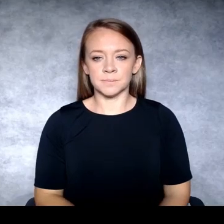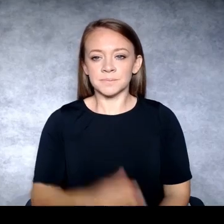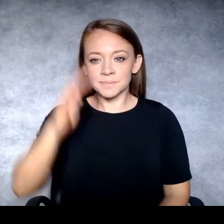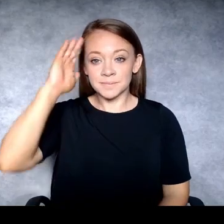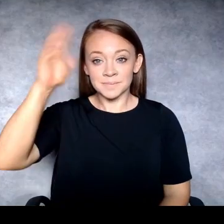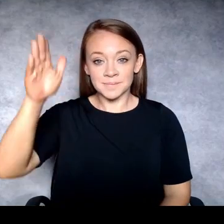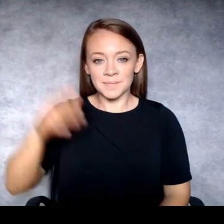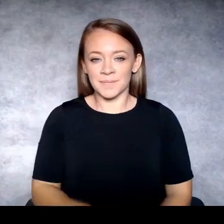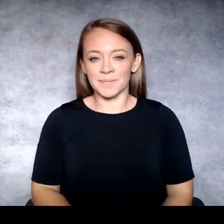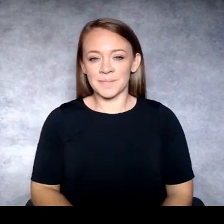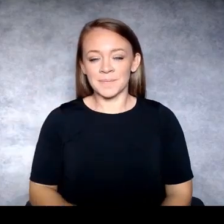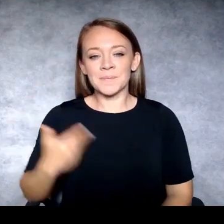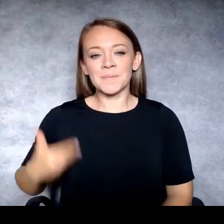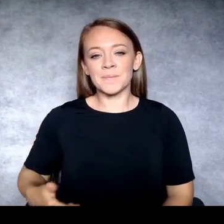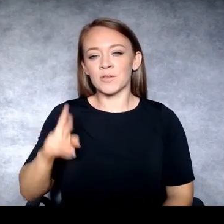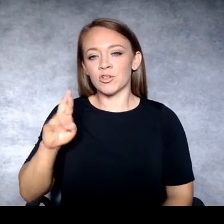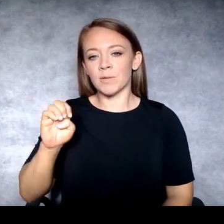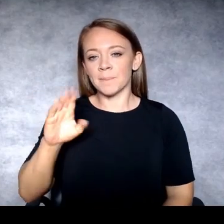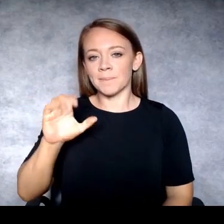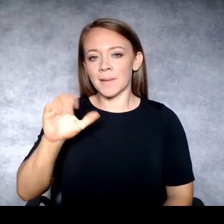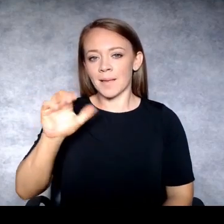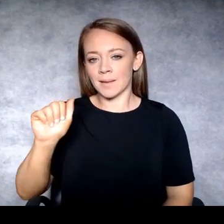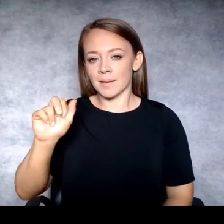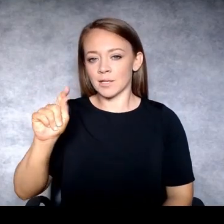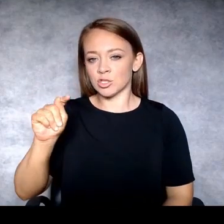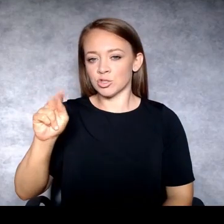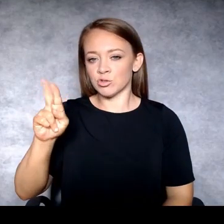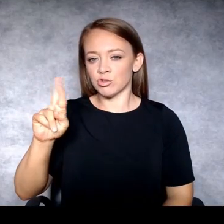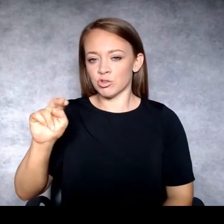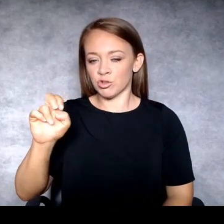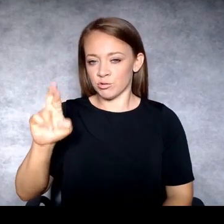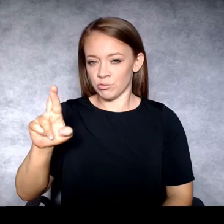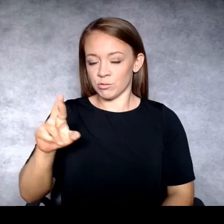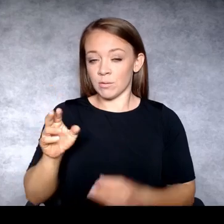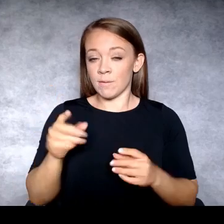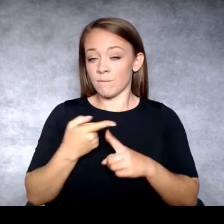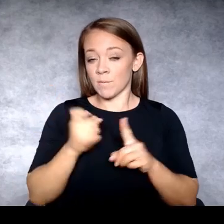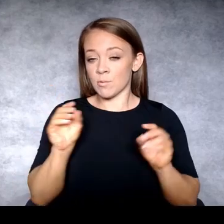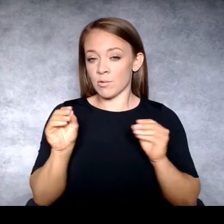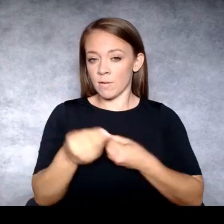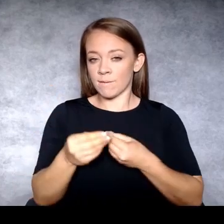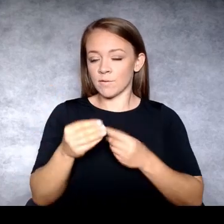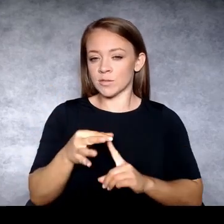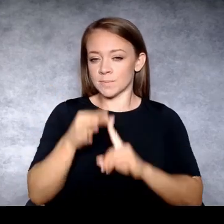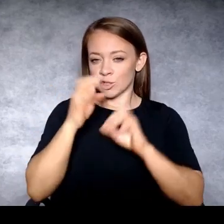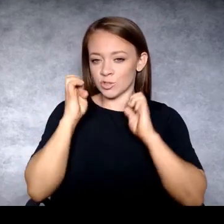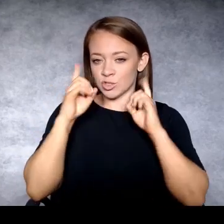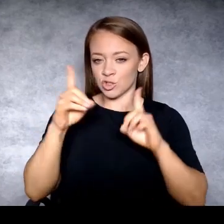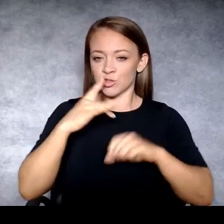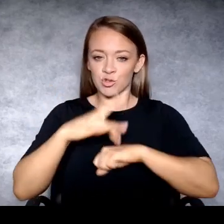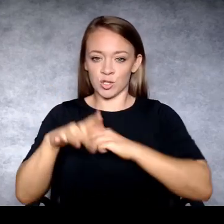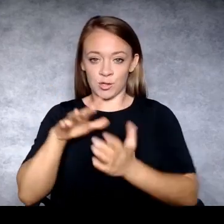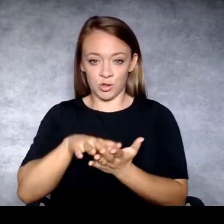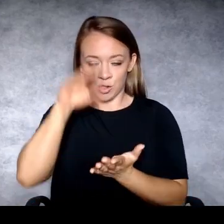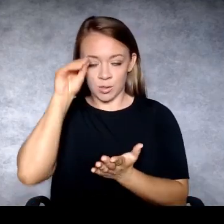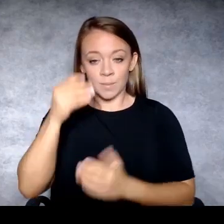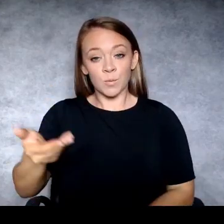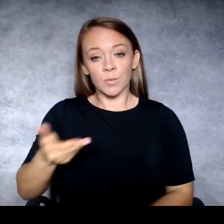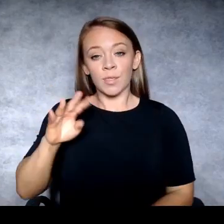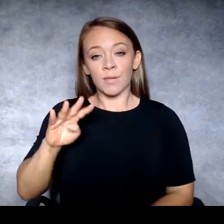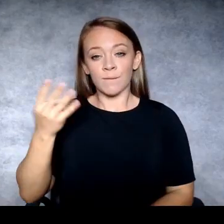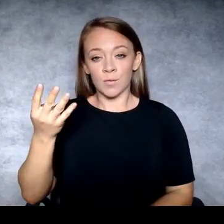Hello, I'm Rebecca Turner with the Office of Special Education and Early Learning. Welcome to the fourth